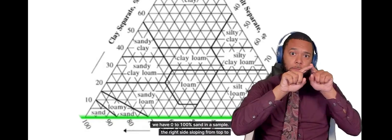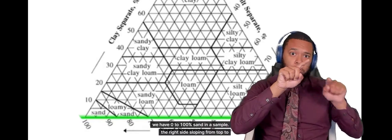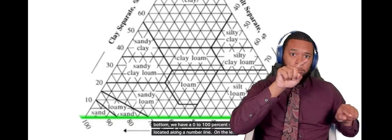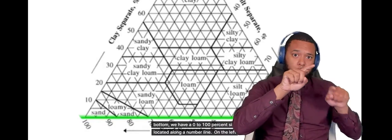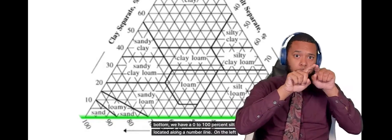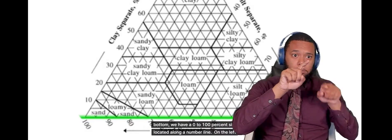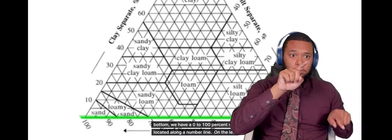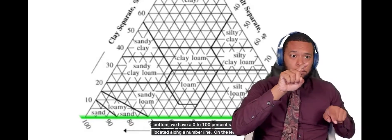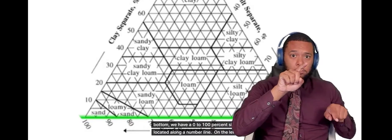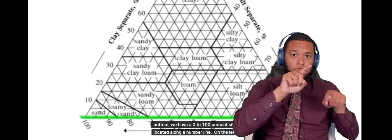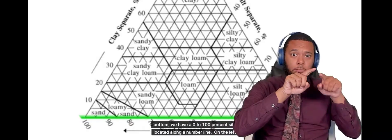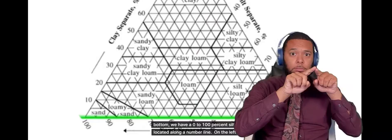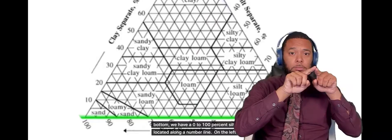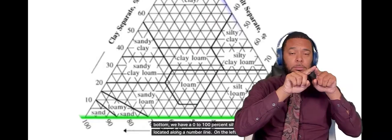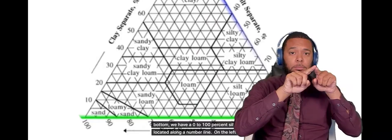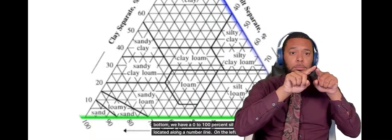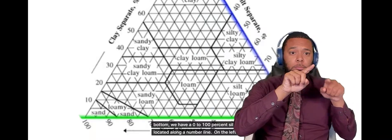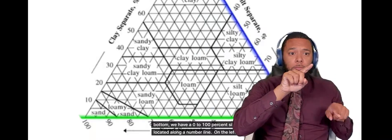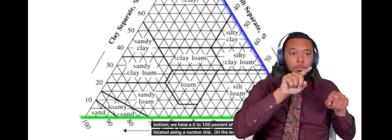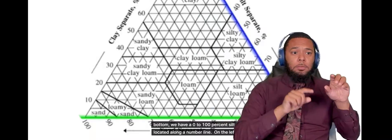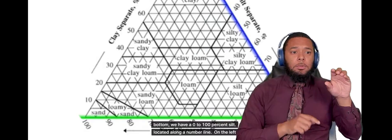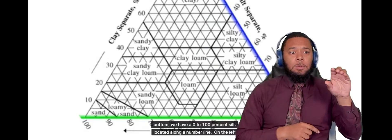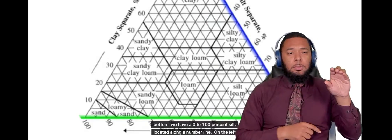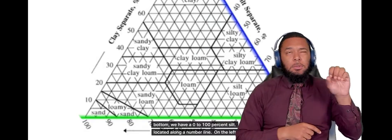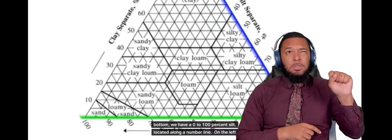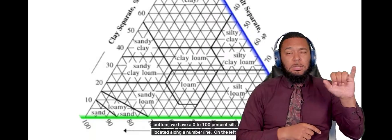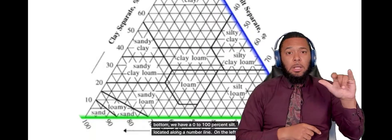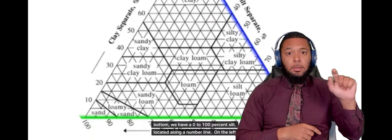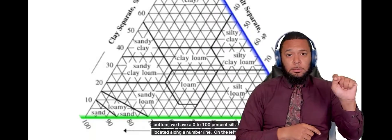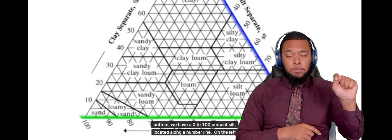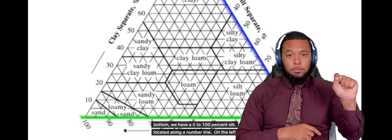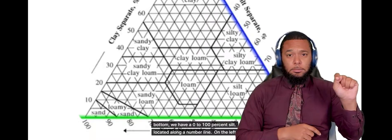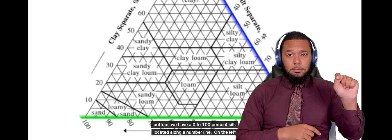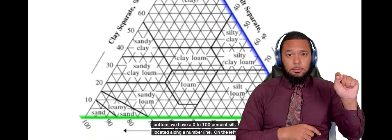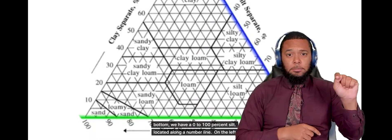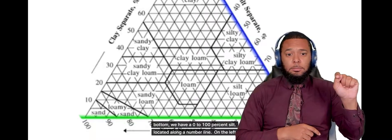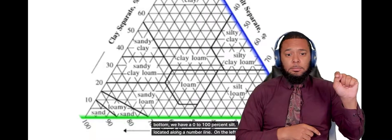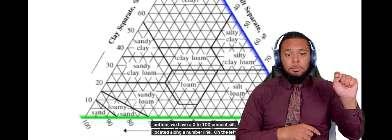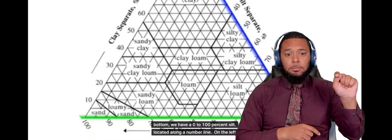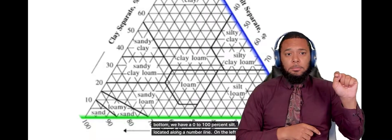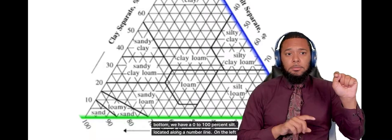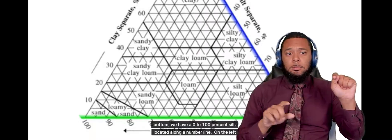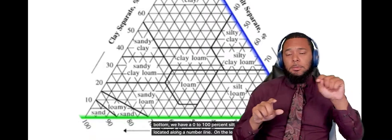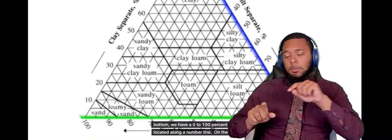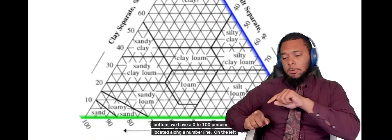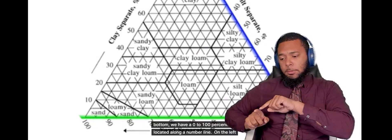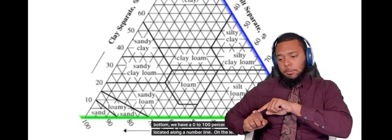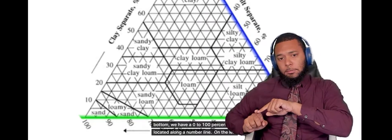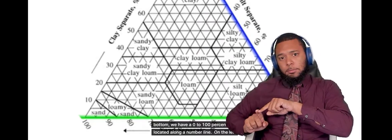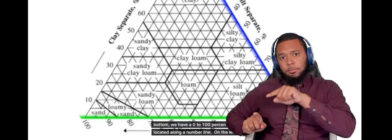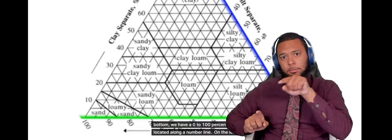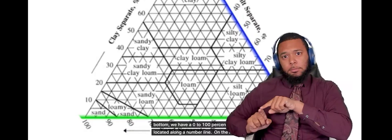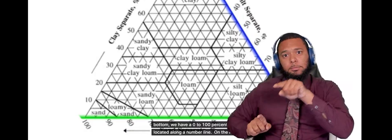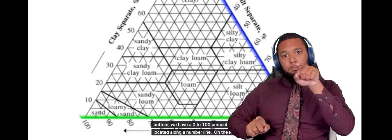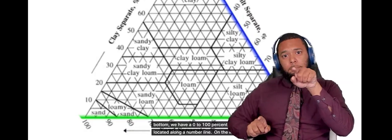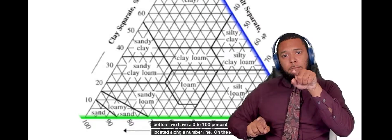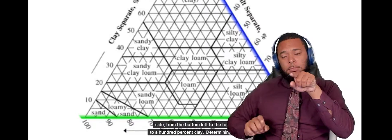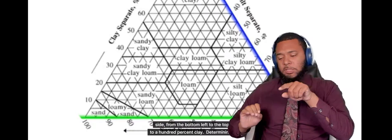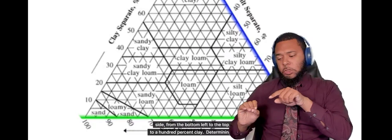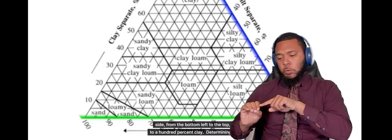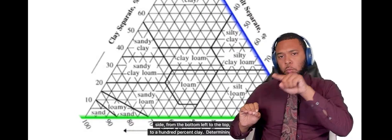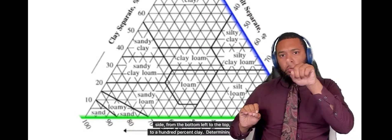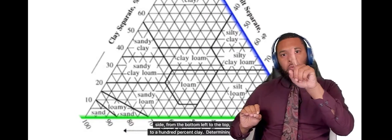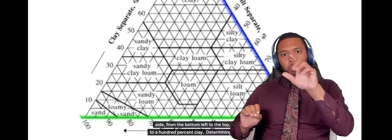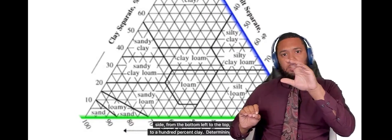sloping from top to bottom, we have a 0 to 100% silt located along a number line. And on the